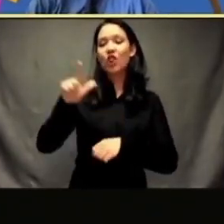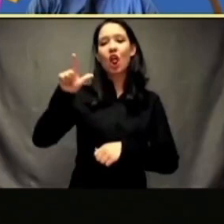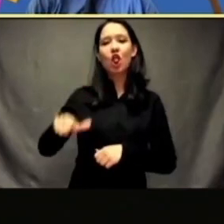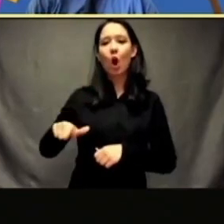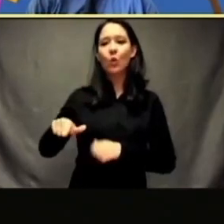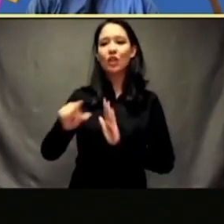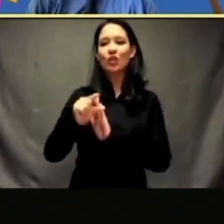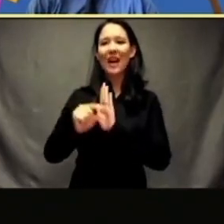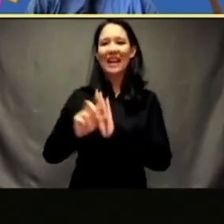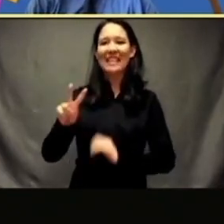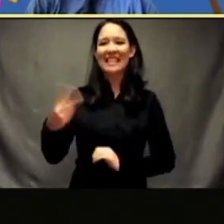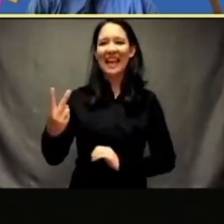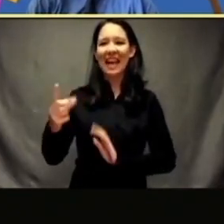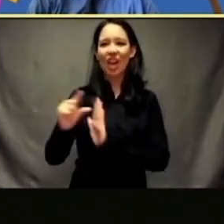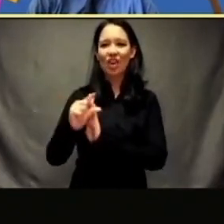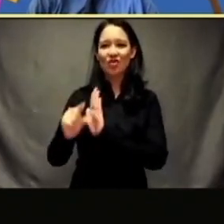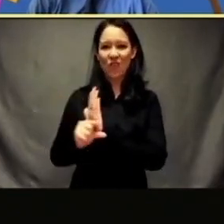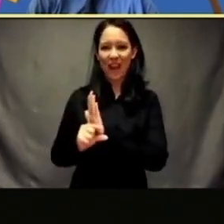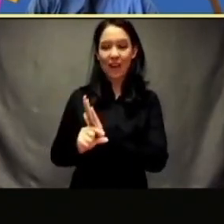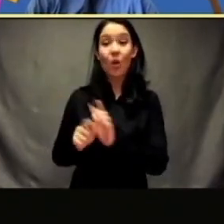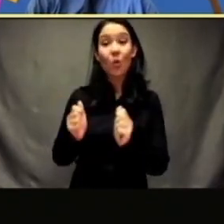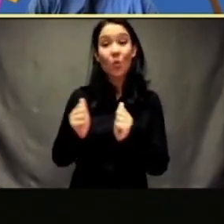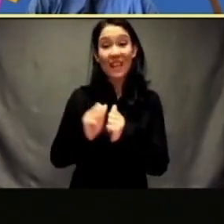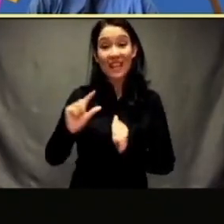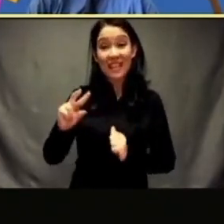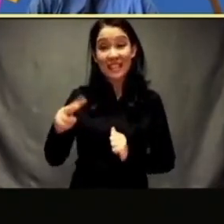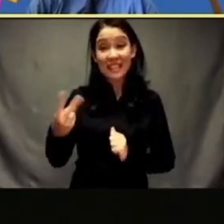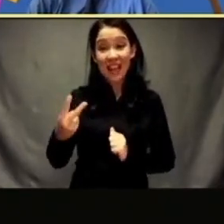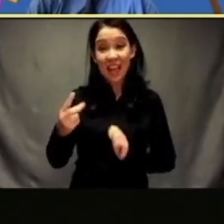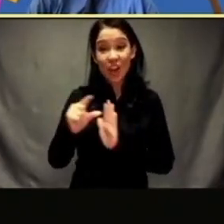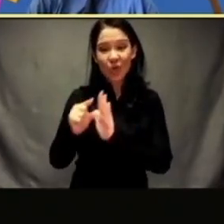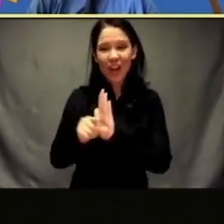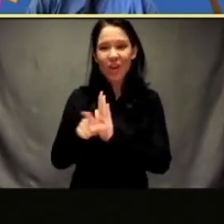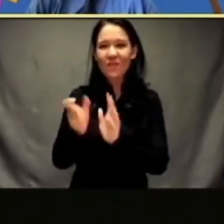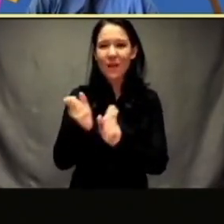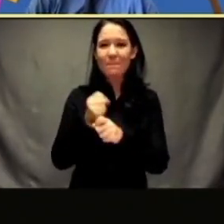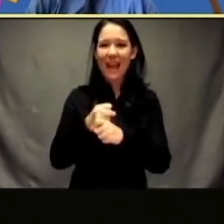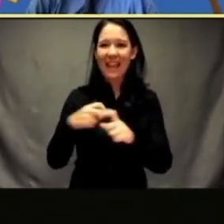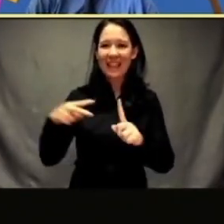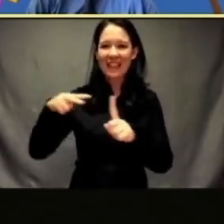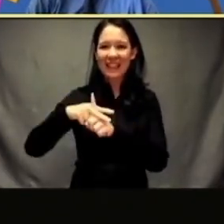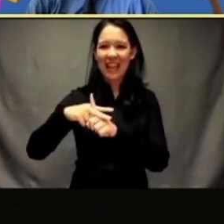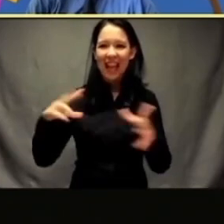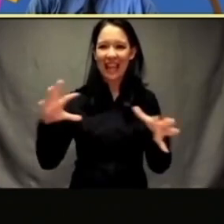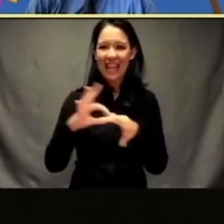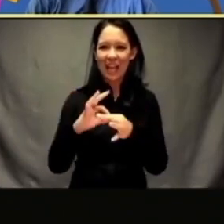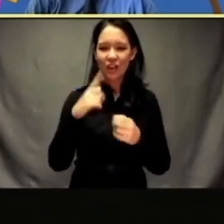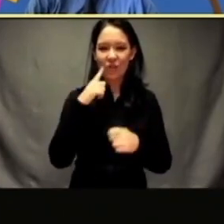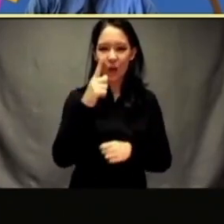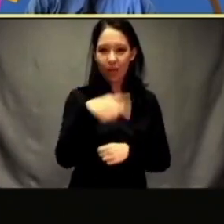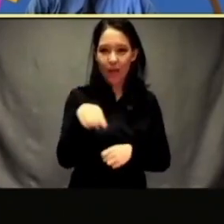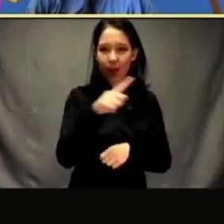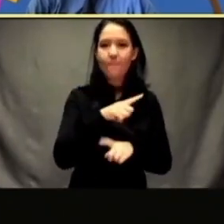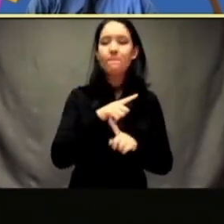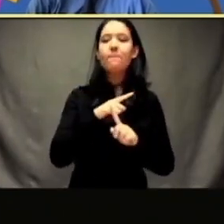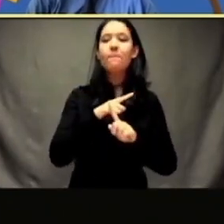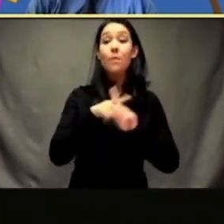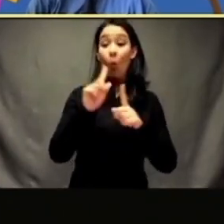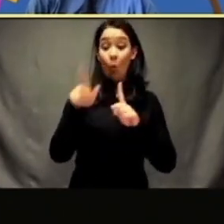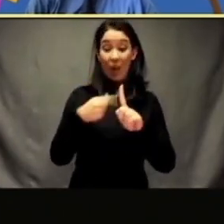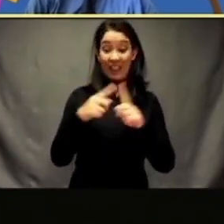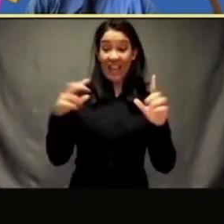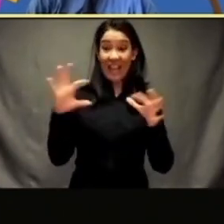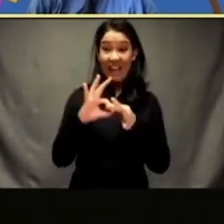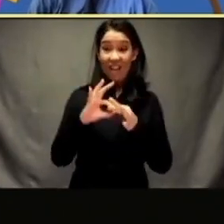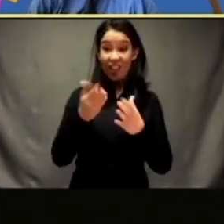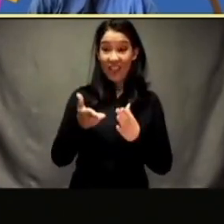grade. The only thing is that with second grade, you have to make the connection for them. But everything else, once the connections are there, you can